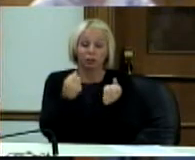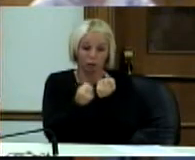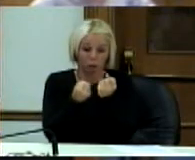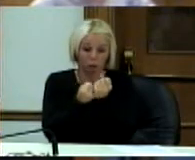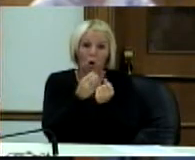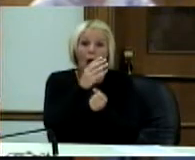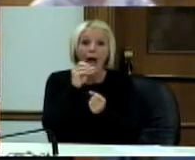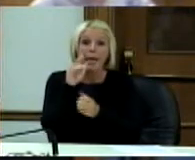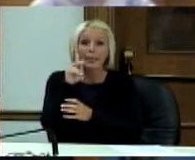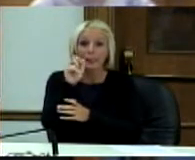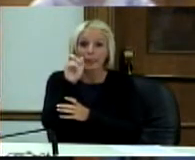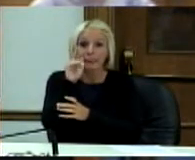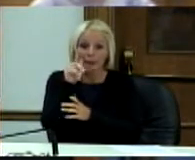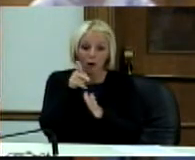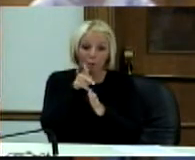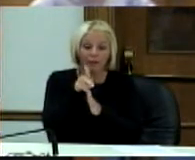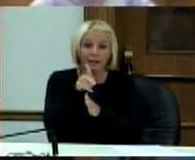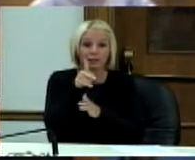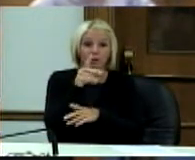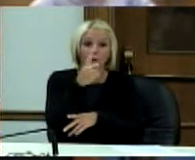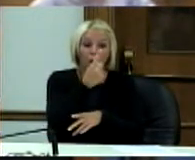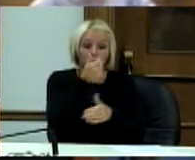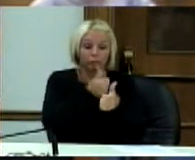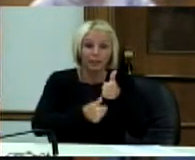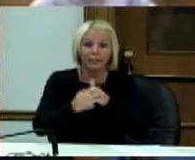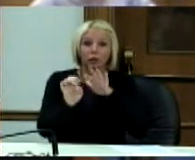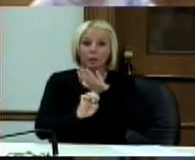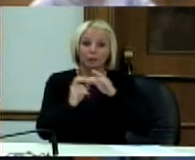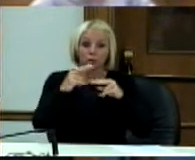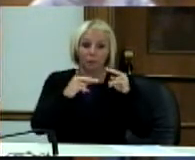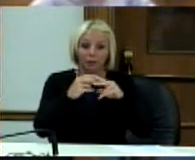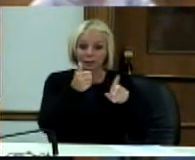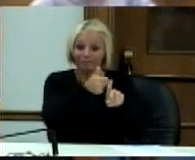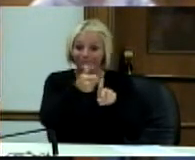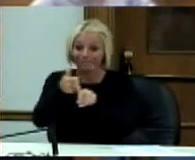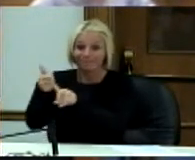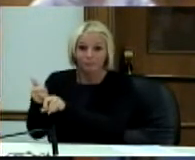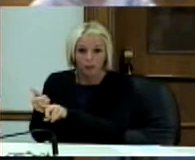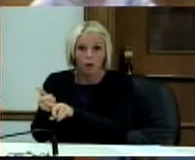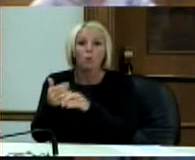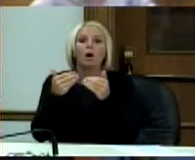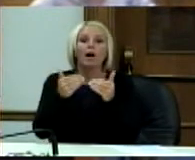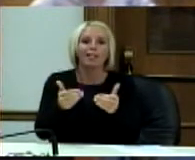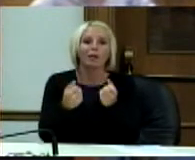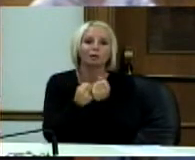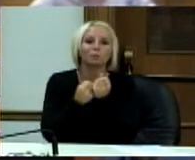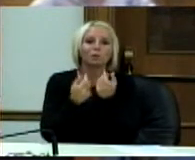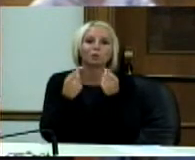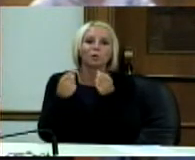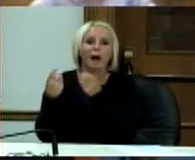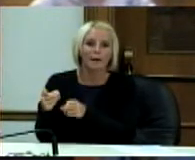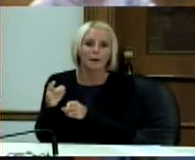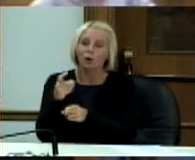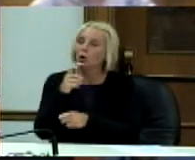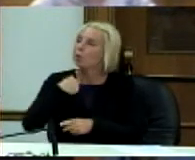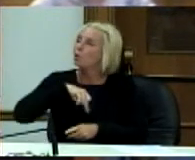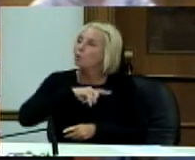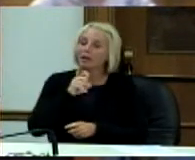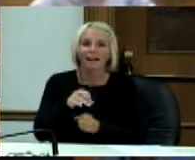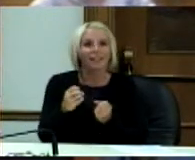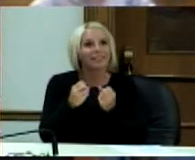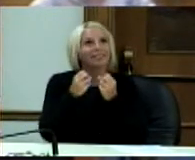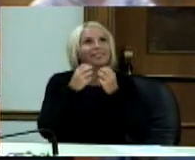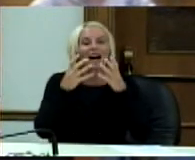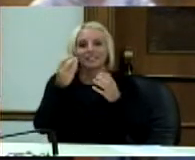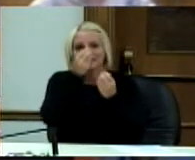and the paraprofessionals, one at each elementary building, will allow that support to happen, because we need to take lots of data